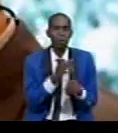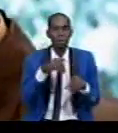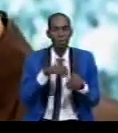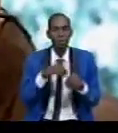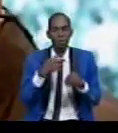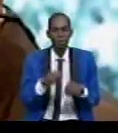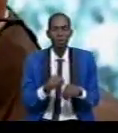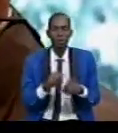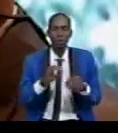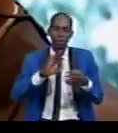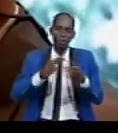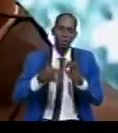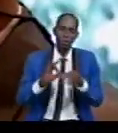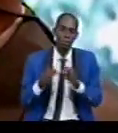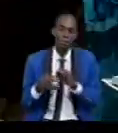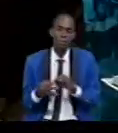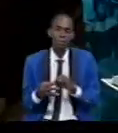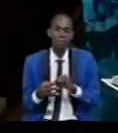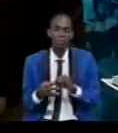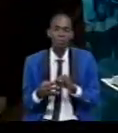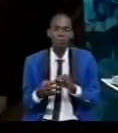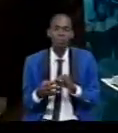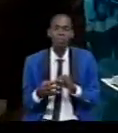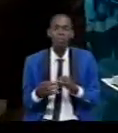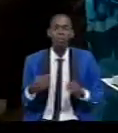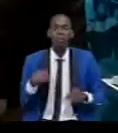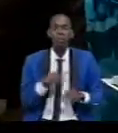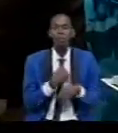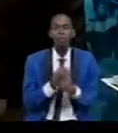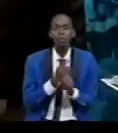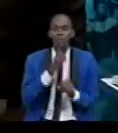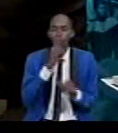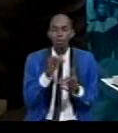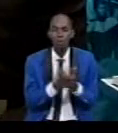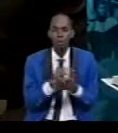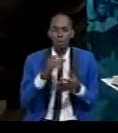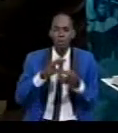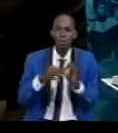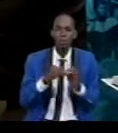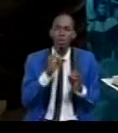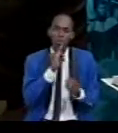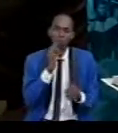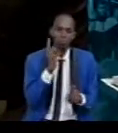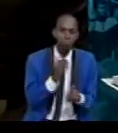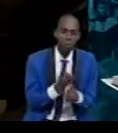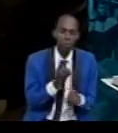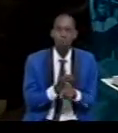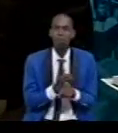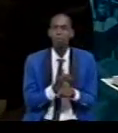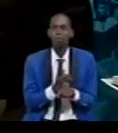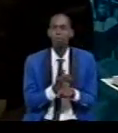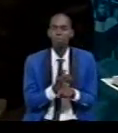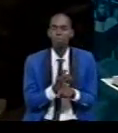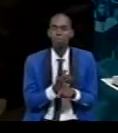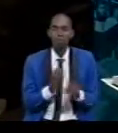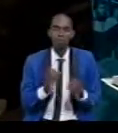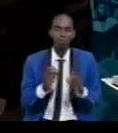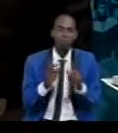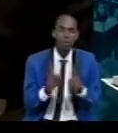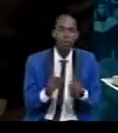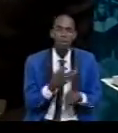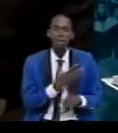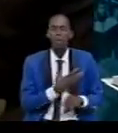come back and proof and review the translation. We make sure that it's correct, that it's accurate, Matter of fact, for